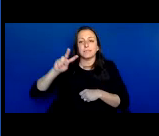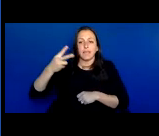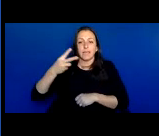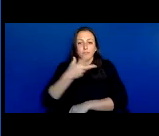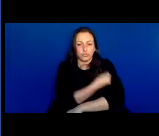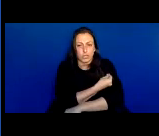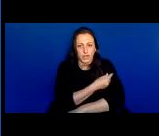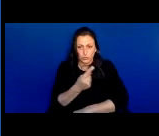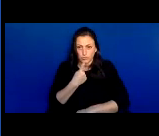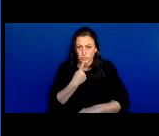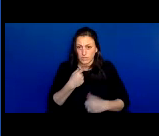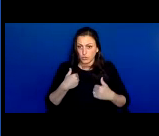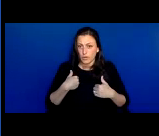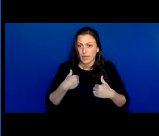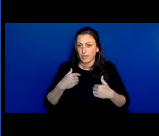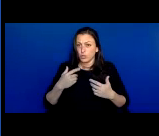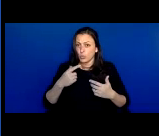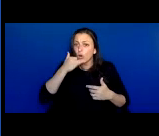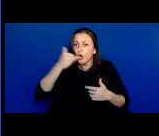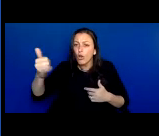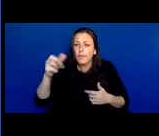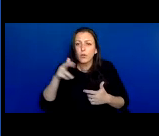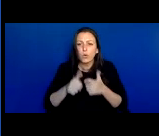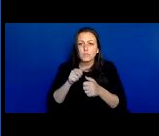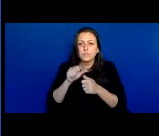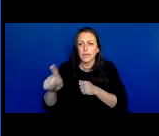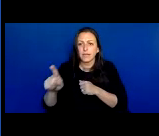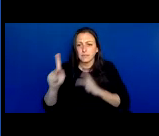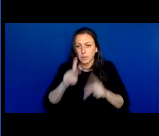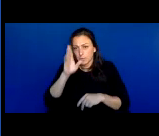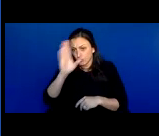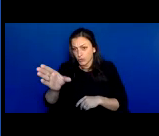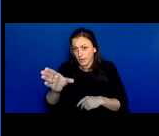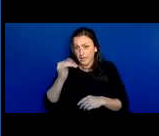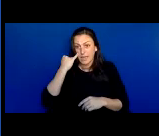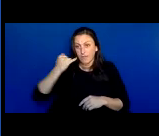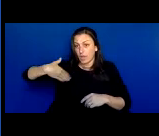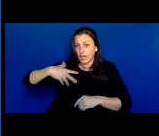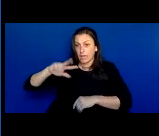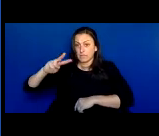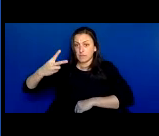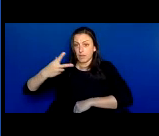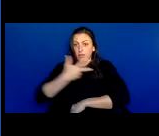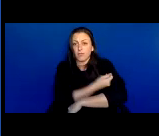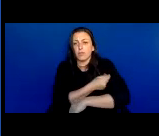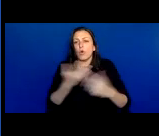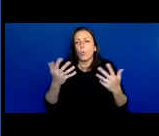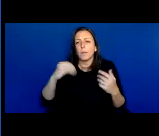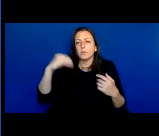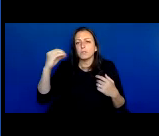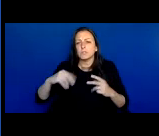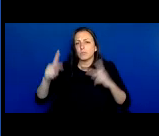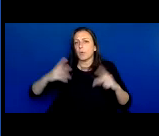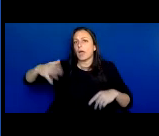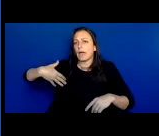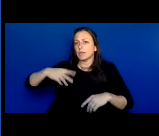said you were making, I believe it was calls or either text messages directly to them. What percentage of people haven't gotten their second shot, and